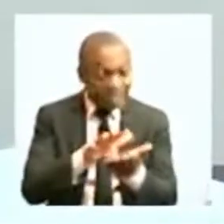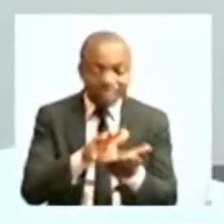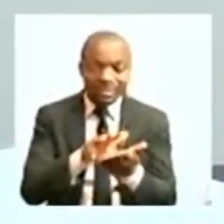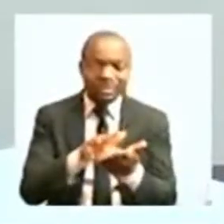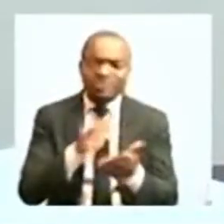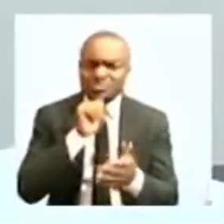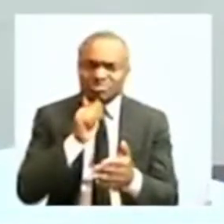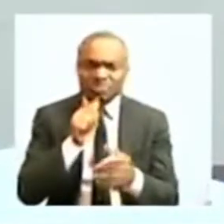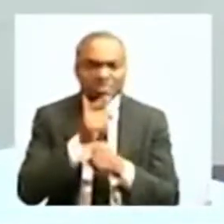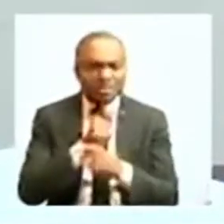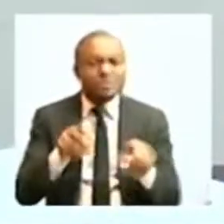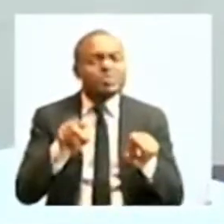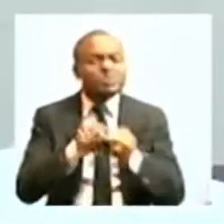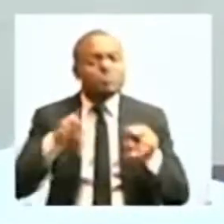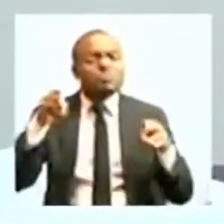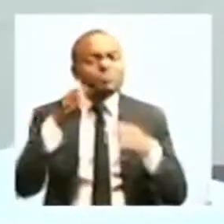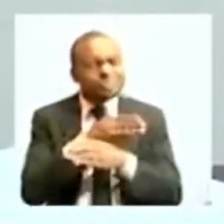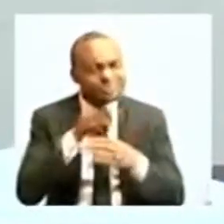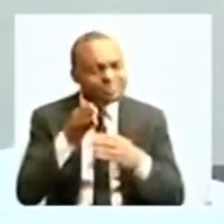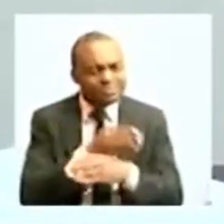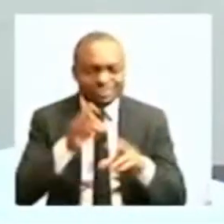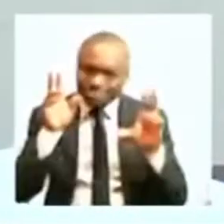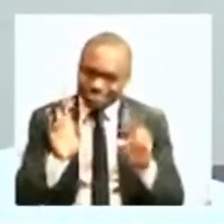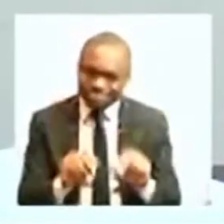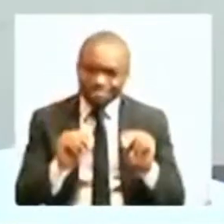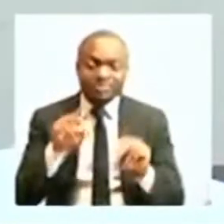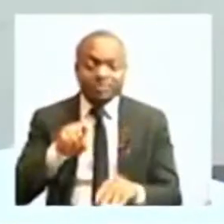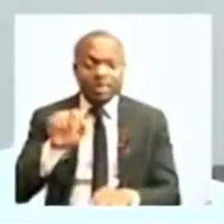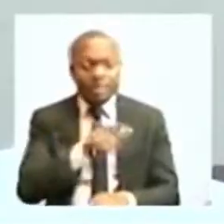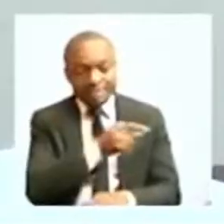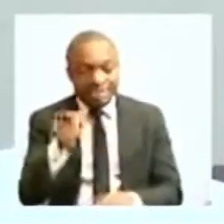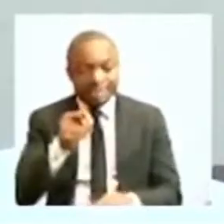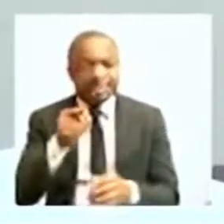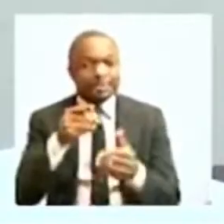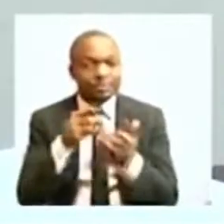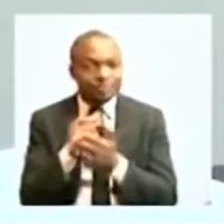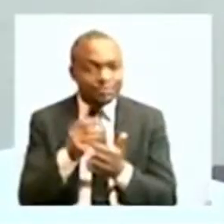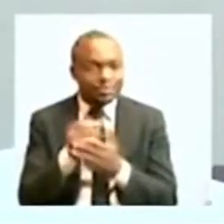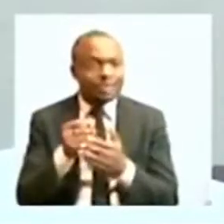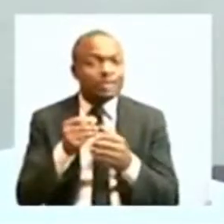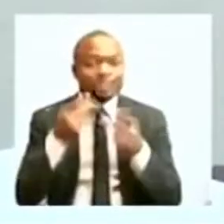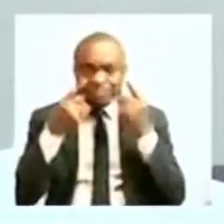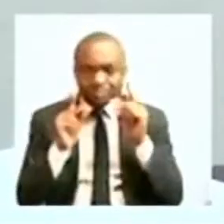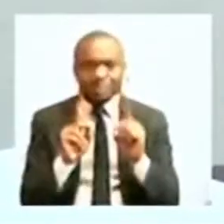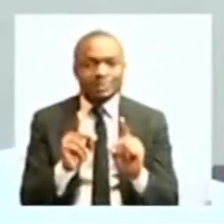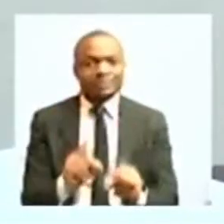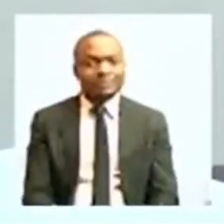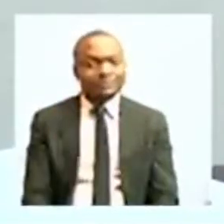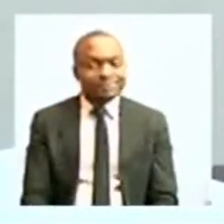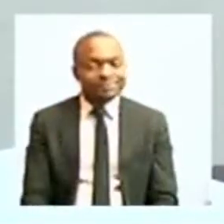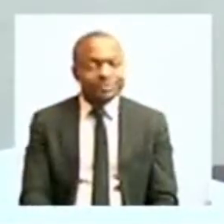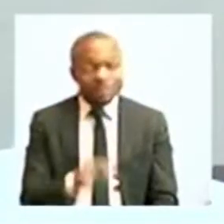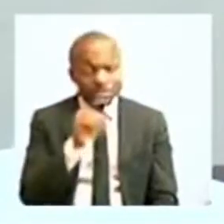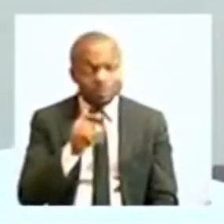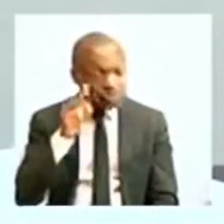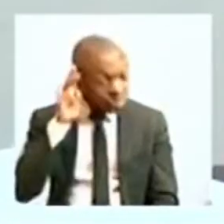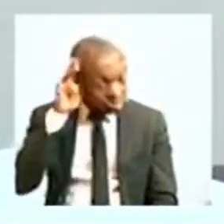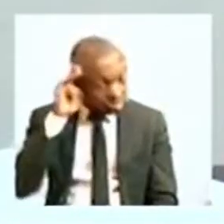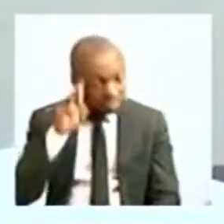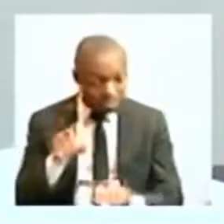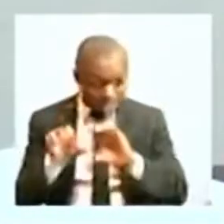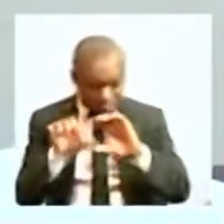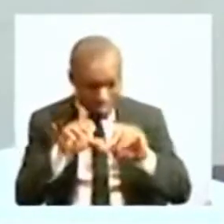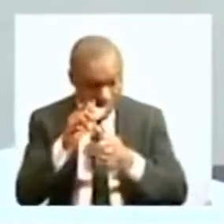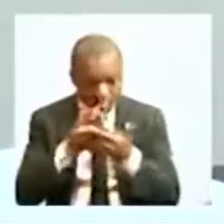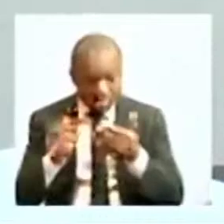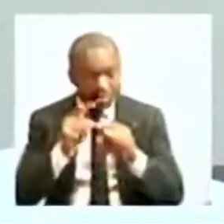cannot be business as usual, PS. These are public resources. You as a ministry are doing something,